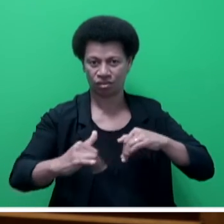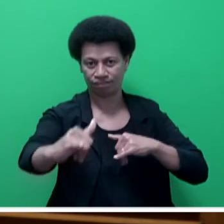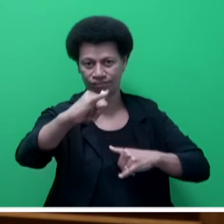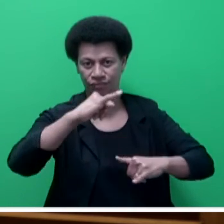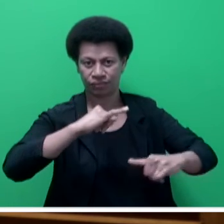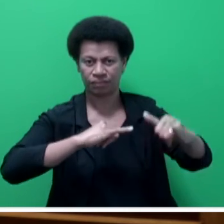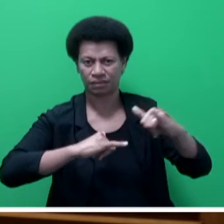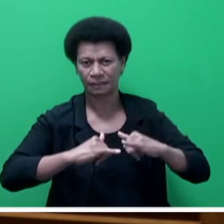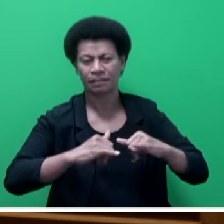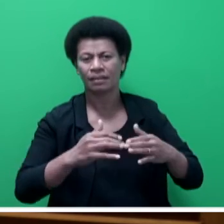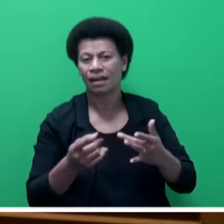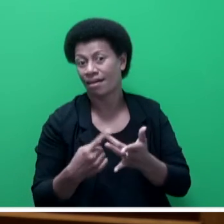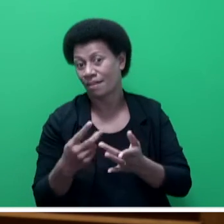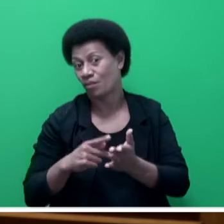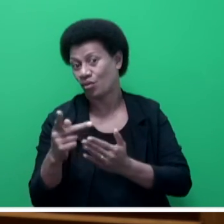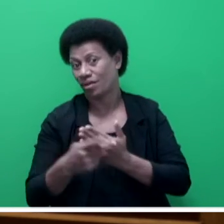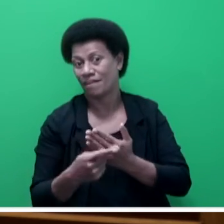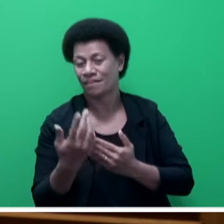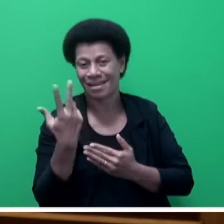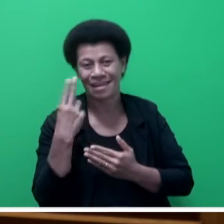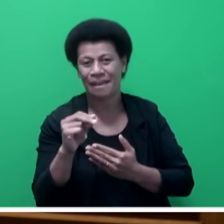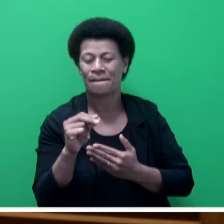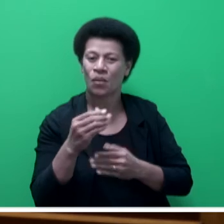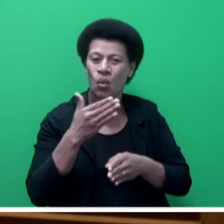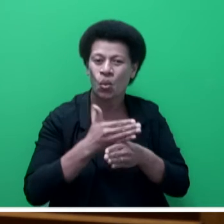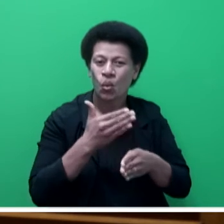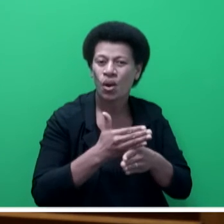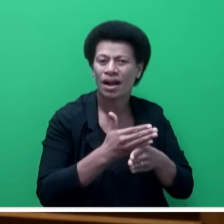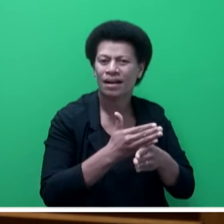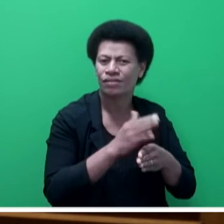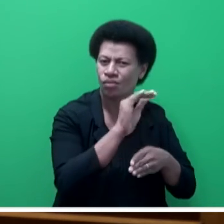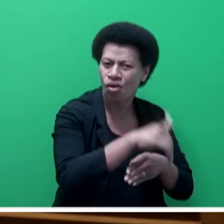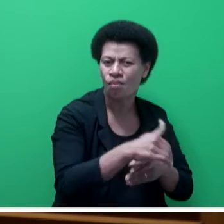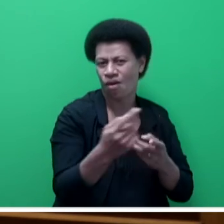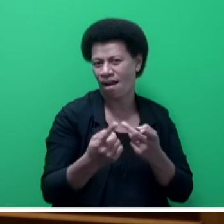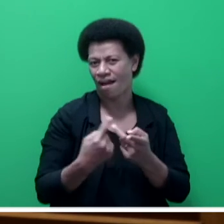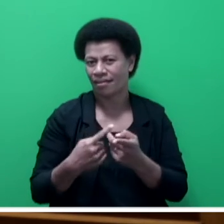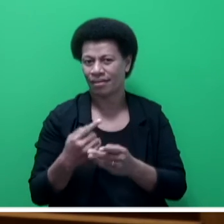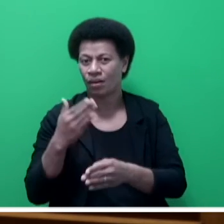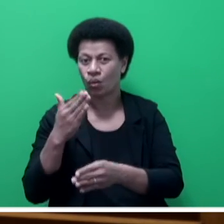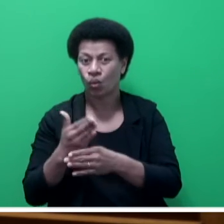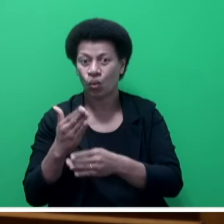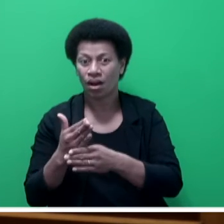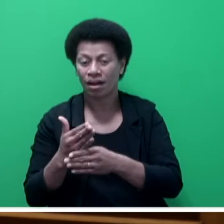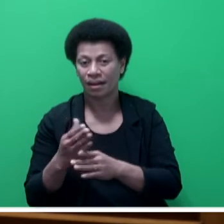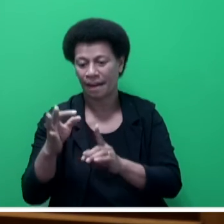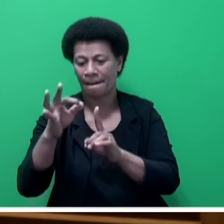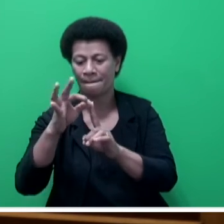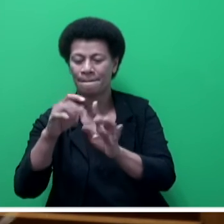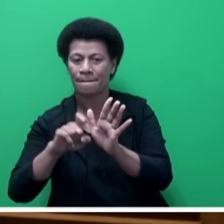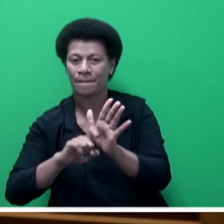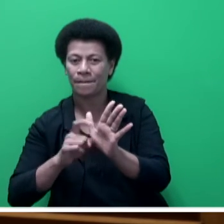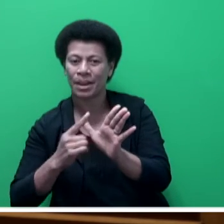called Work from Home, or what we'll term as Work in Paradise. We'll call it Work in Paradise, where visitors who can stay longer and spend more